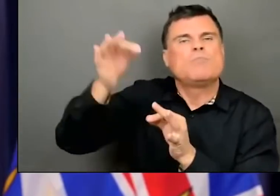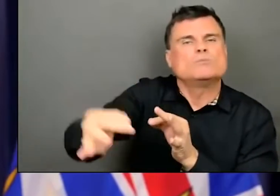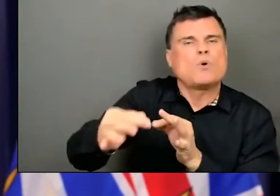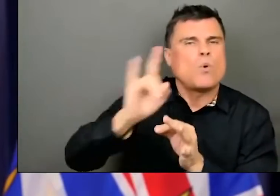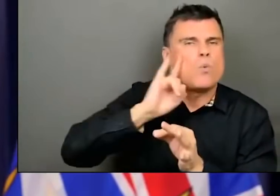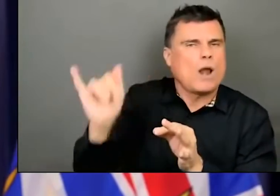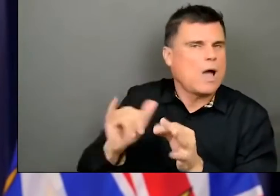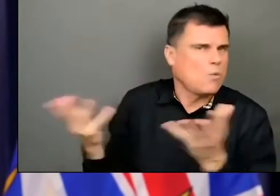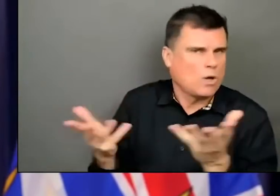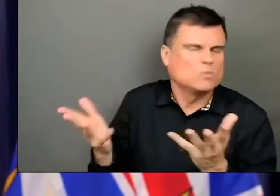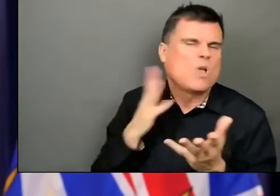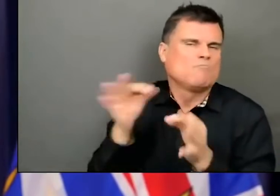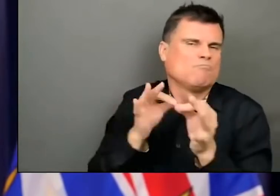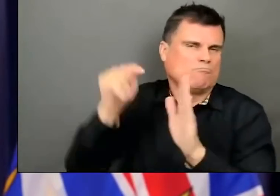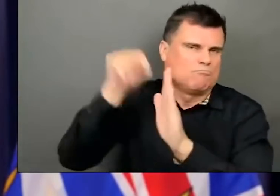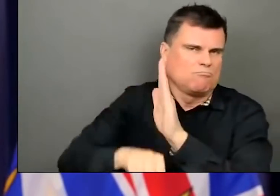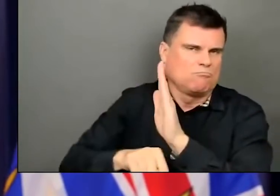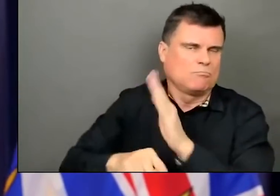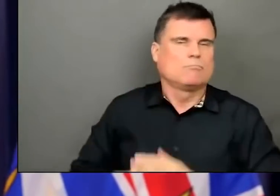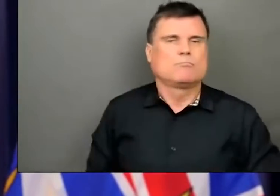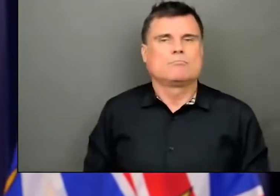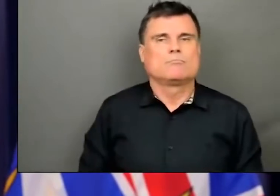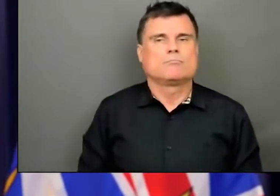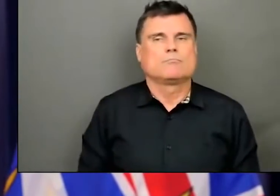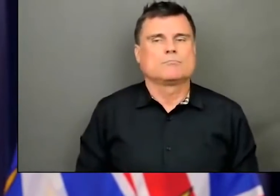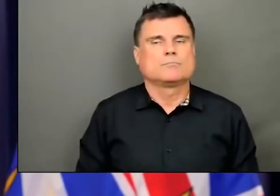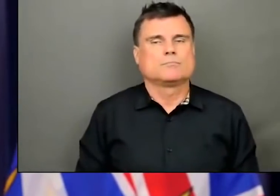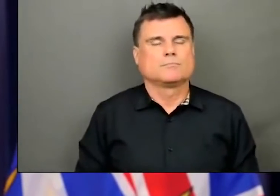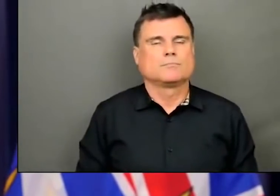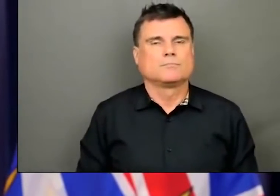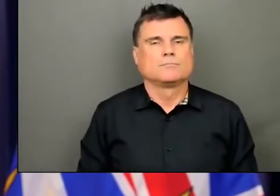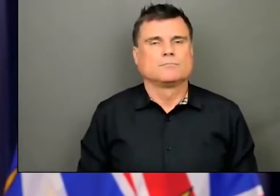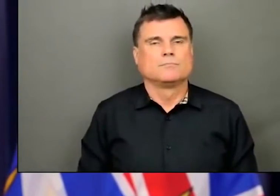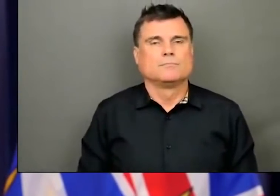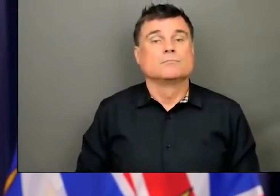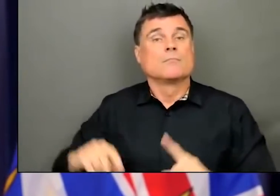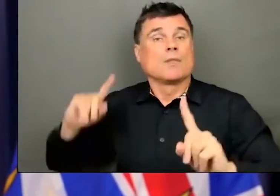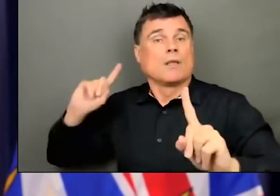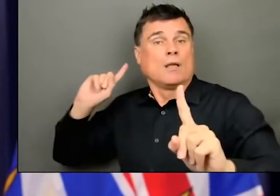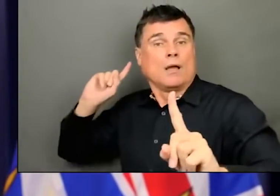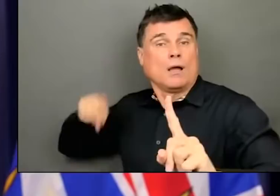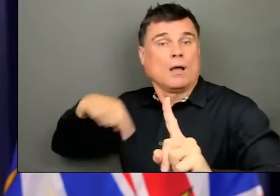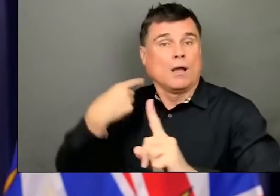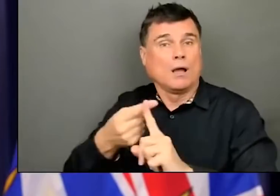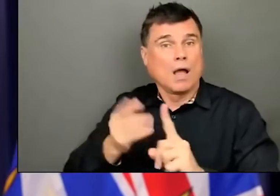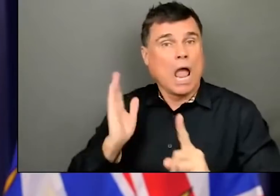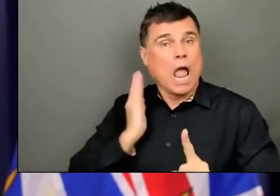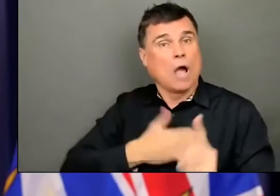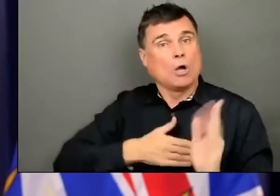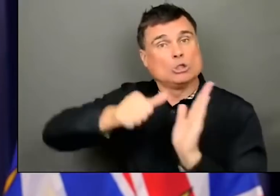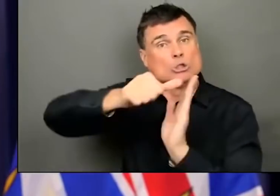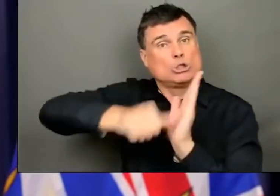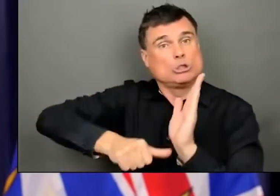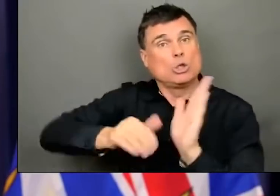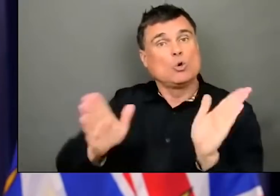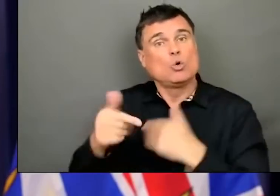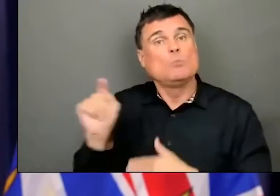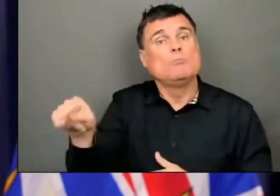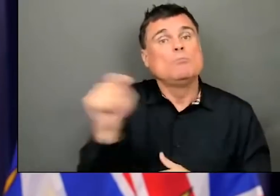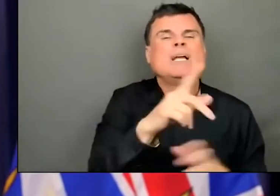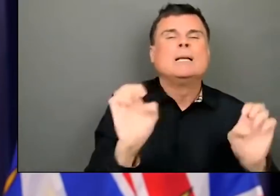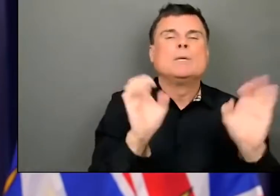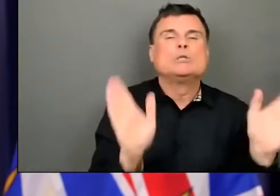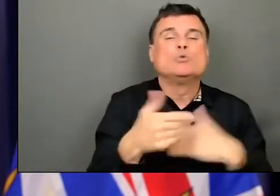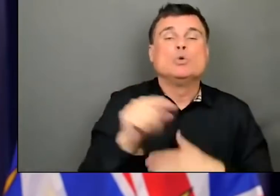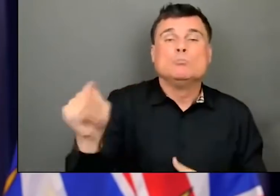of our operating rooms continue to run, but due to a variety of challenges, there have been some reductions, as you know, as we've described, particularly with